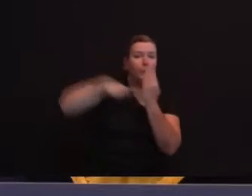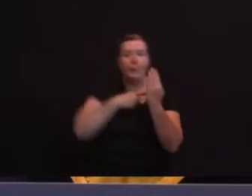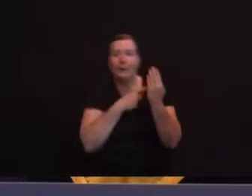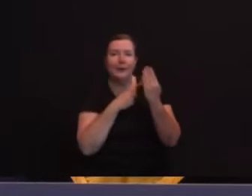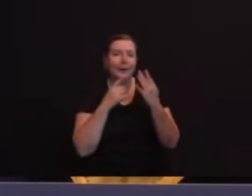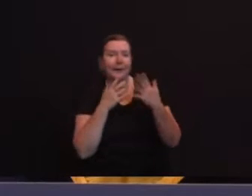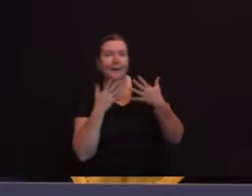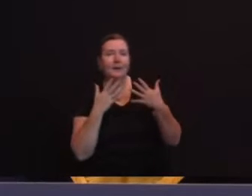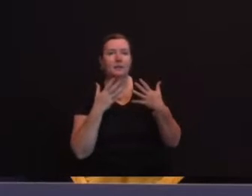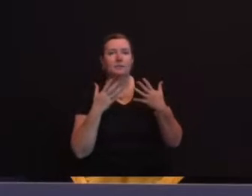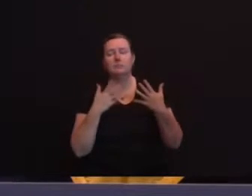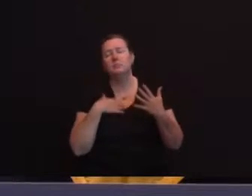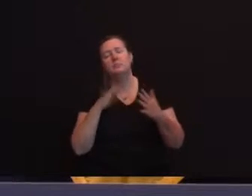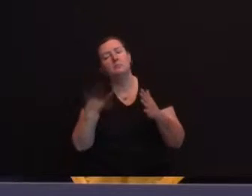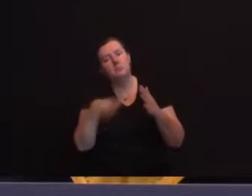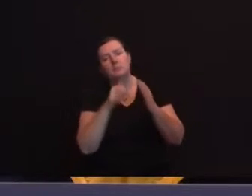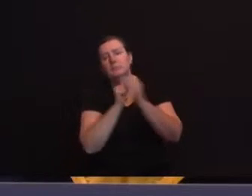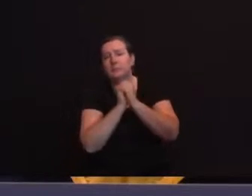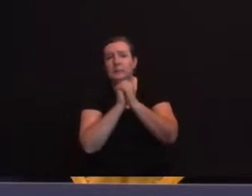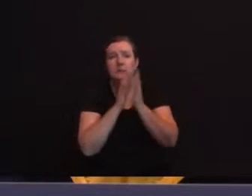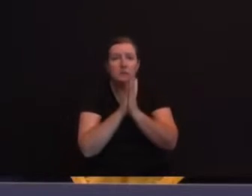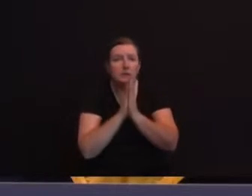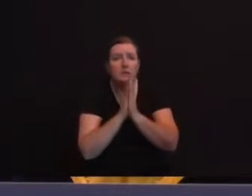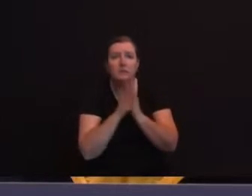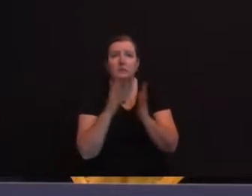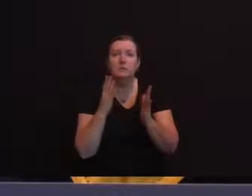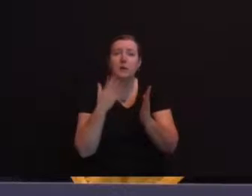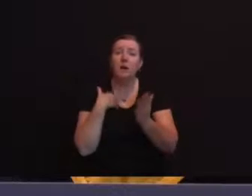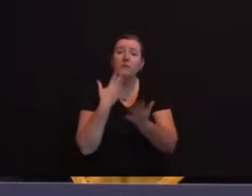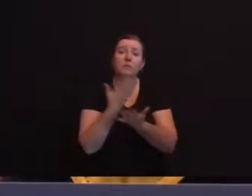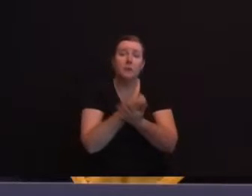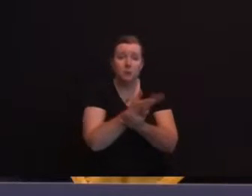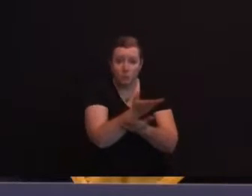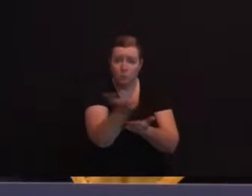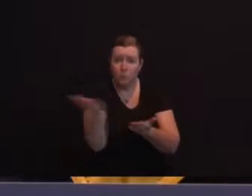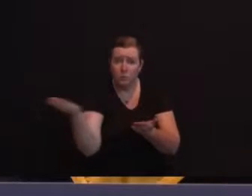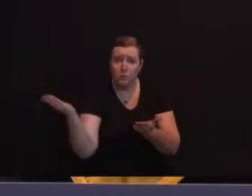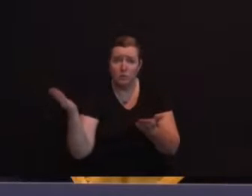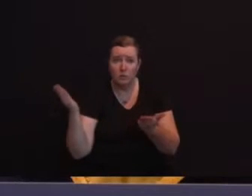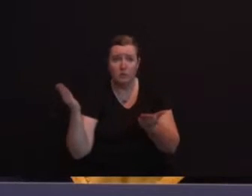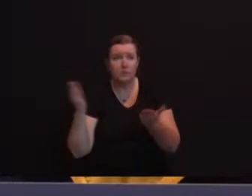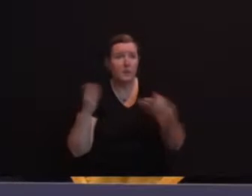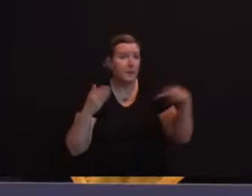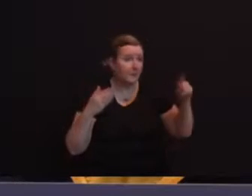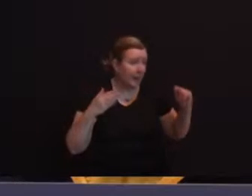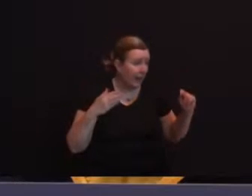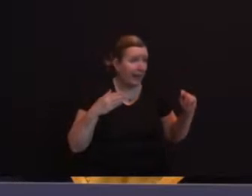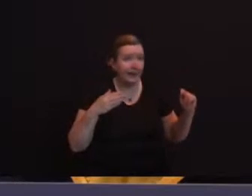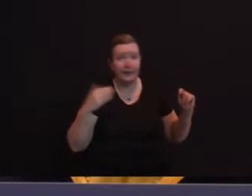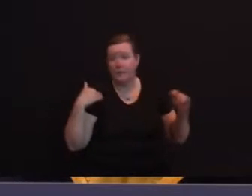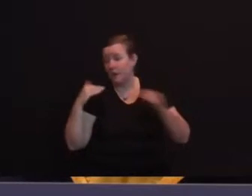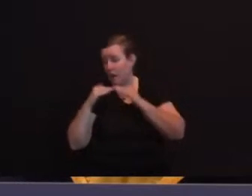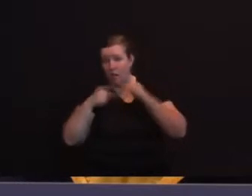pleading with folks. You know, we can't, Pat or colleagues, or I or any of us can't be inside your living room for Thanksgiving. You probably wouldn't want